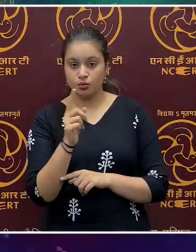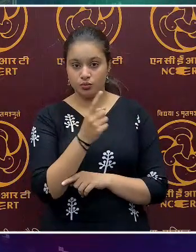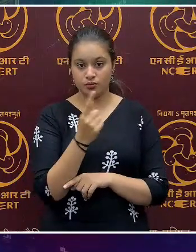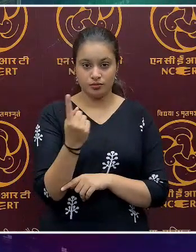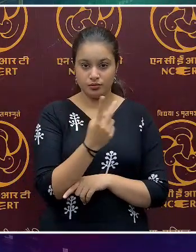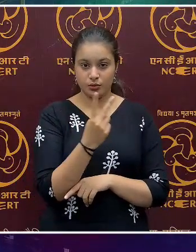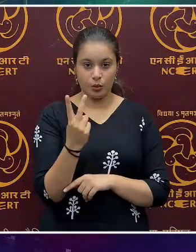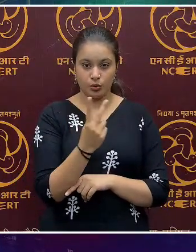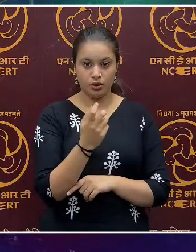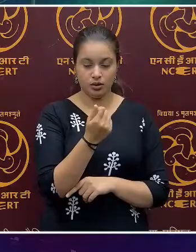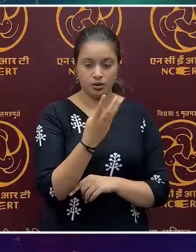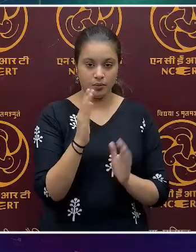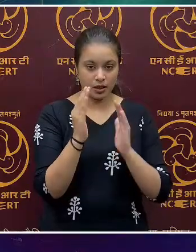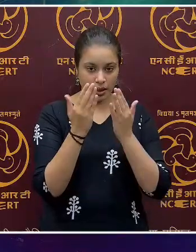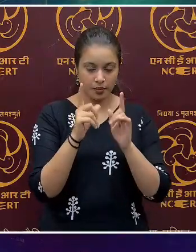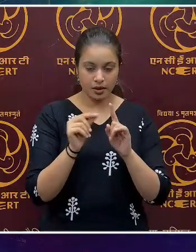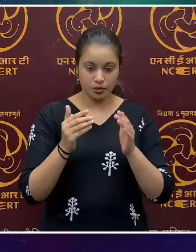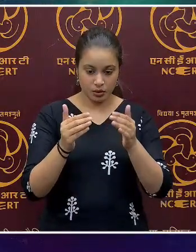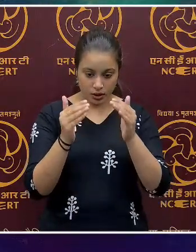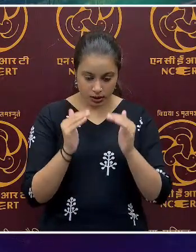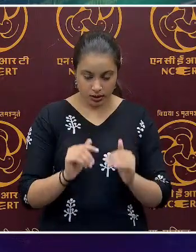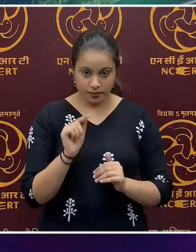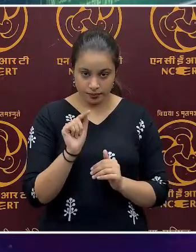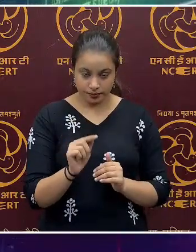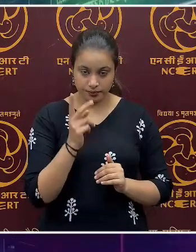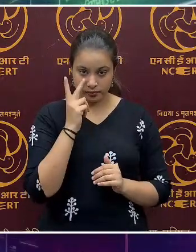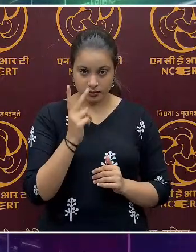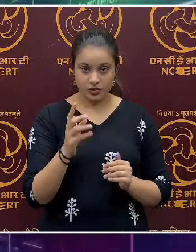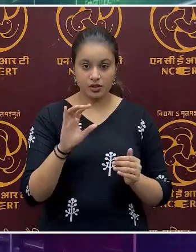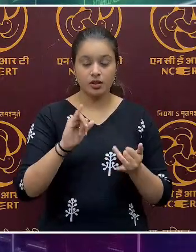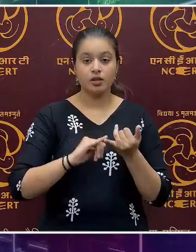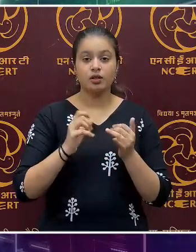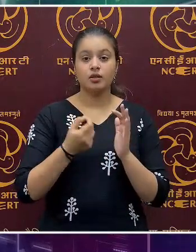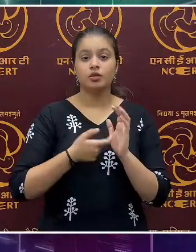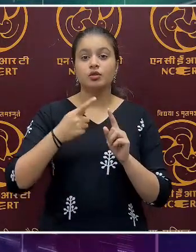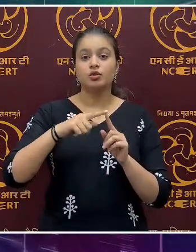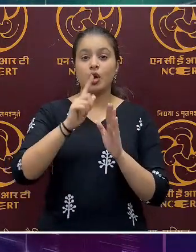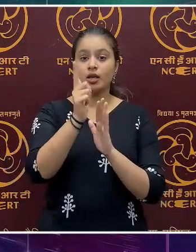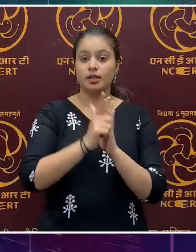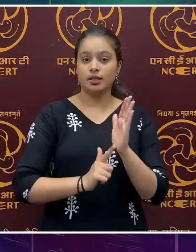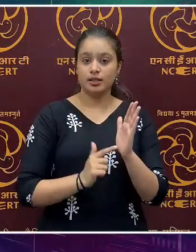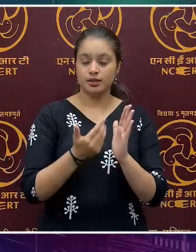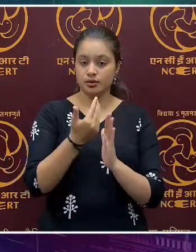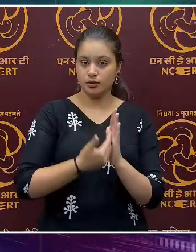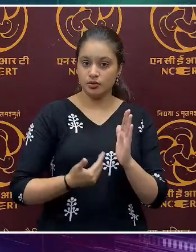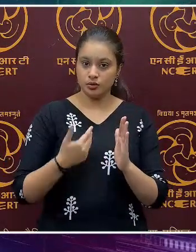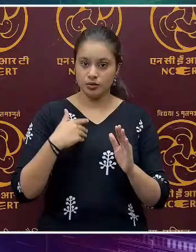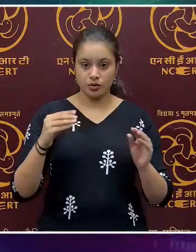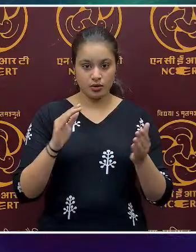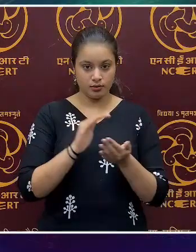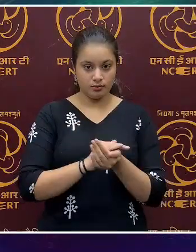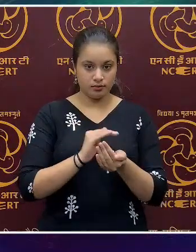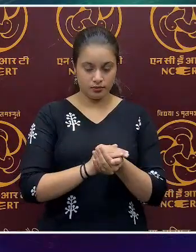if you click on the next step, you can see the sorted list, bubble sort num list is stored.